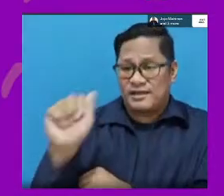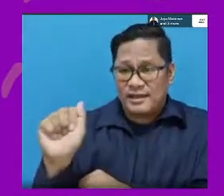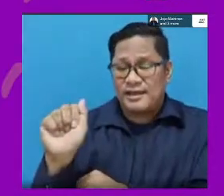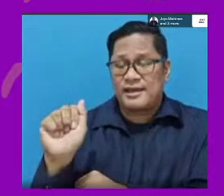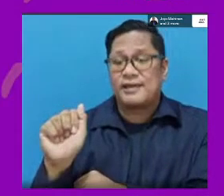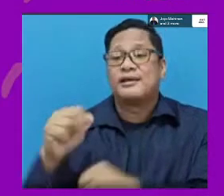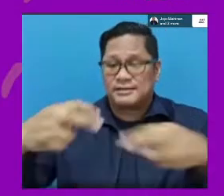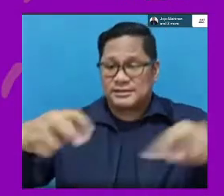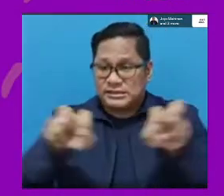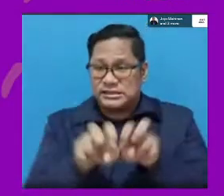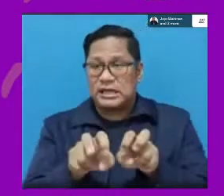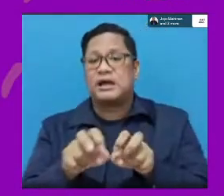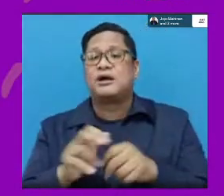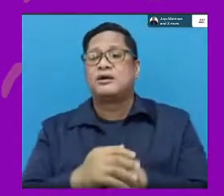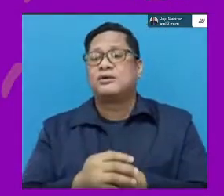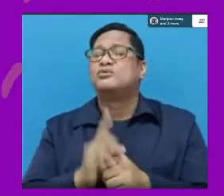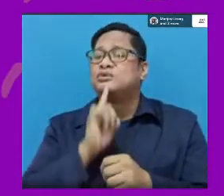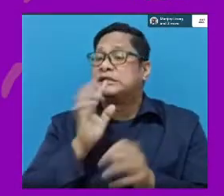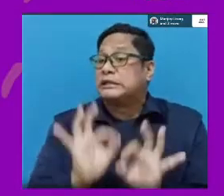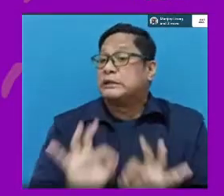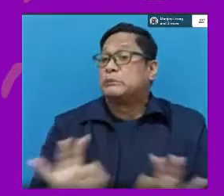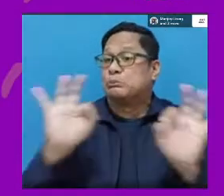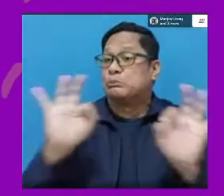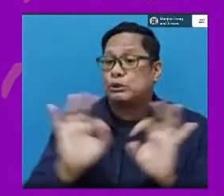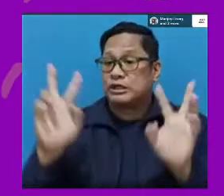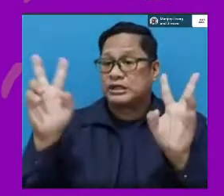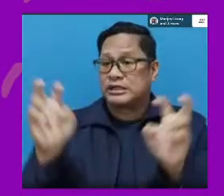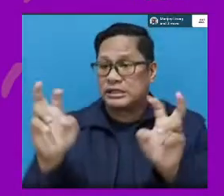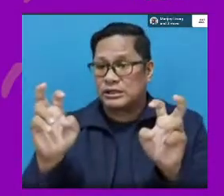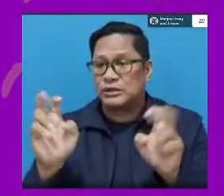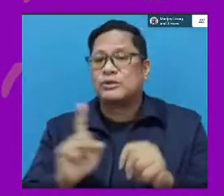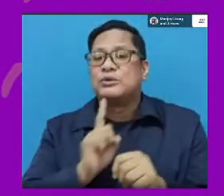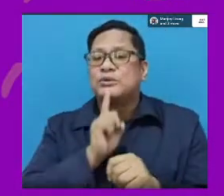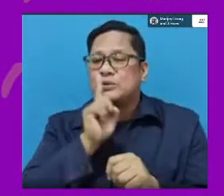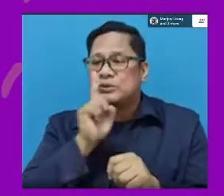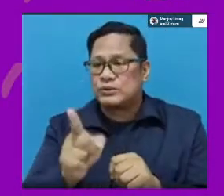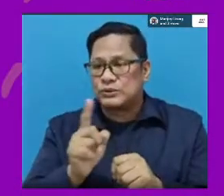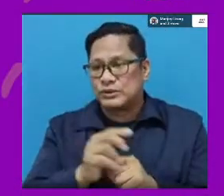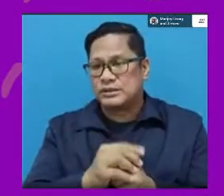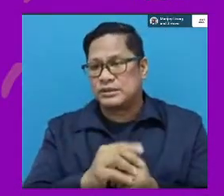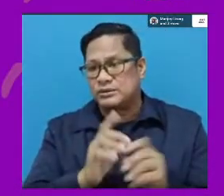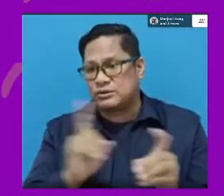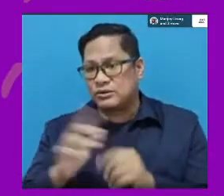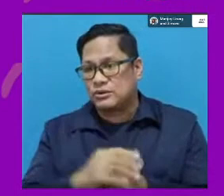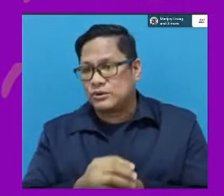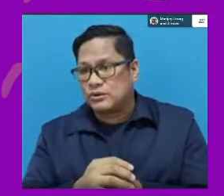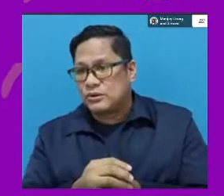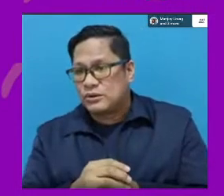roundtable because these are important issues that really matter. May this morning's